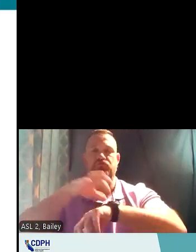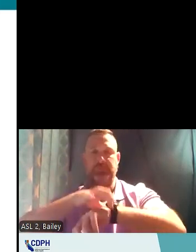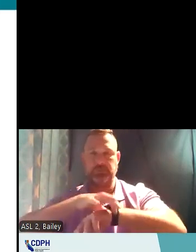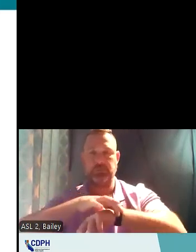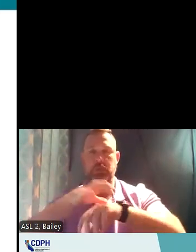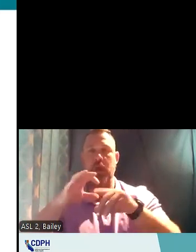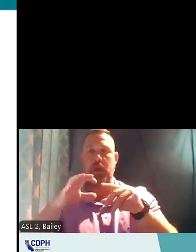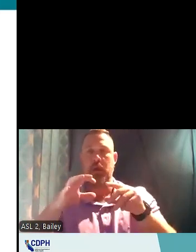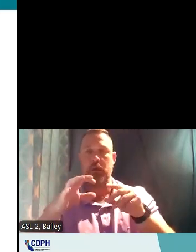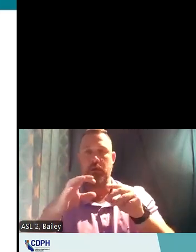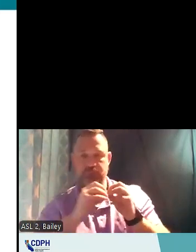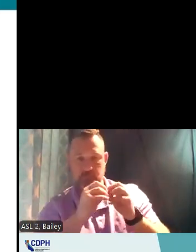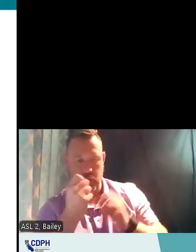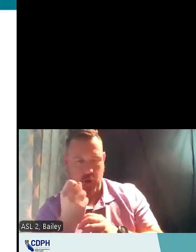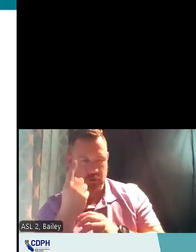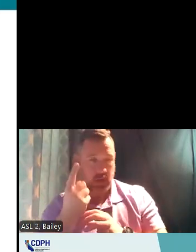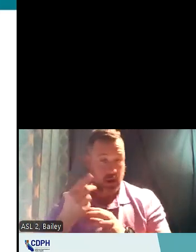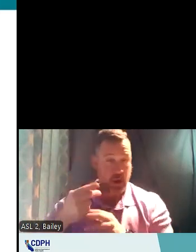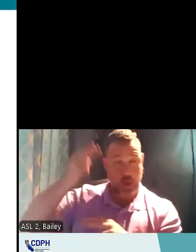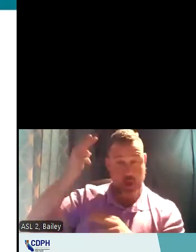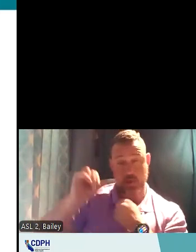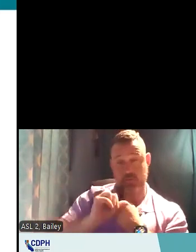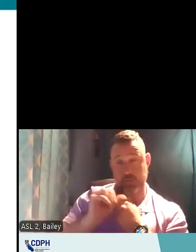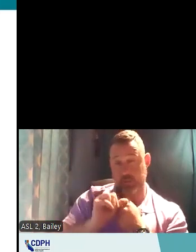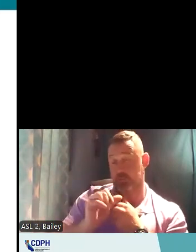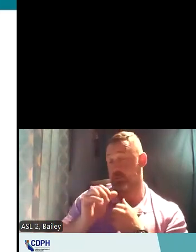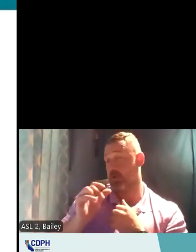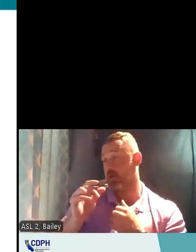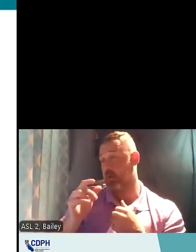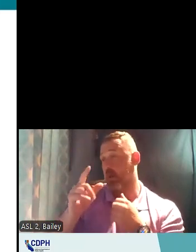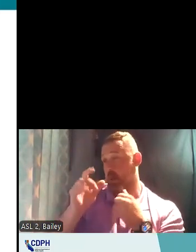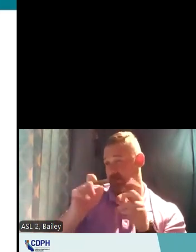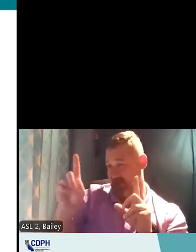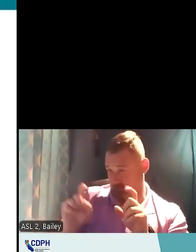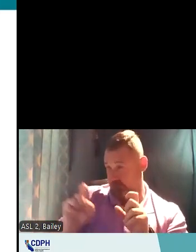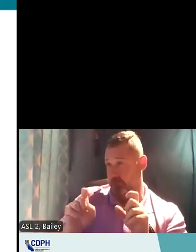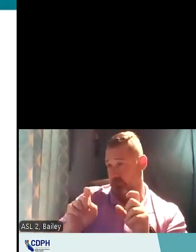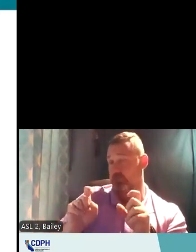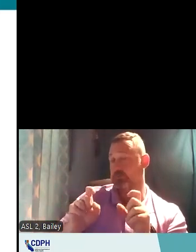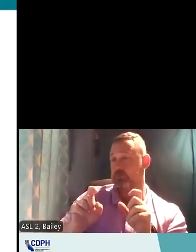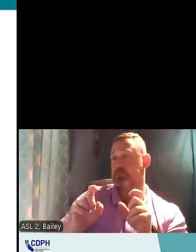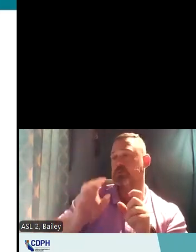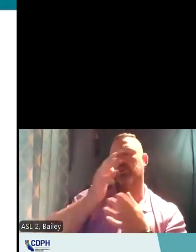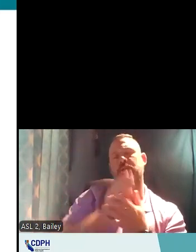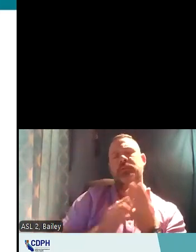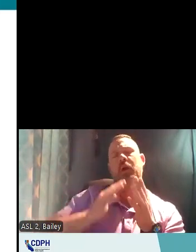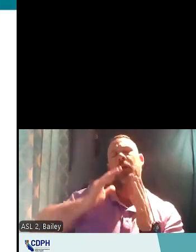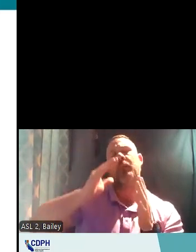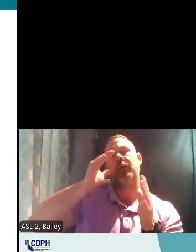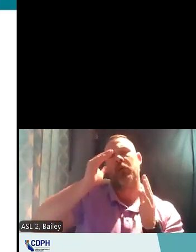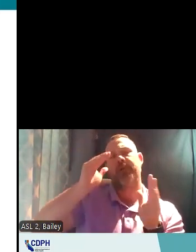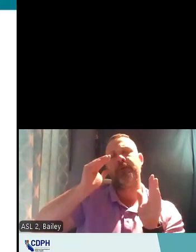identify patients at high risk for ADRD and have them screened. After some focus group testing